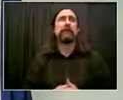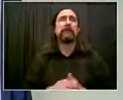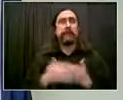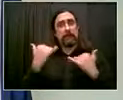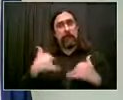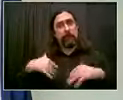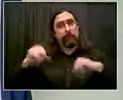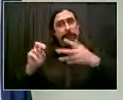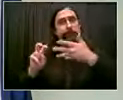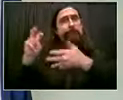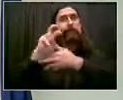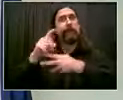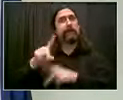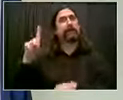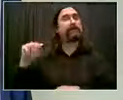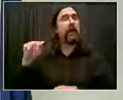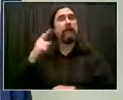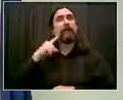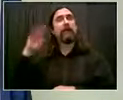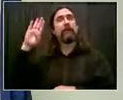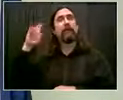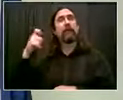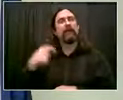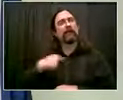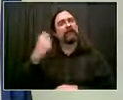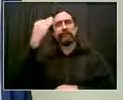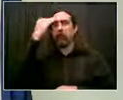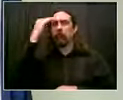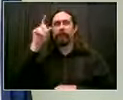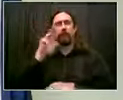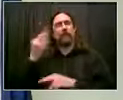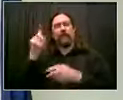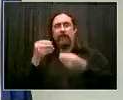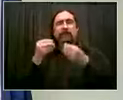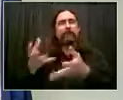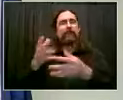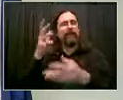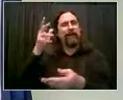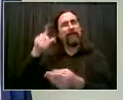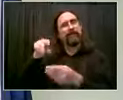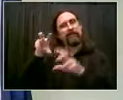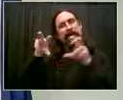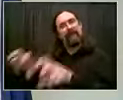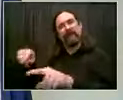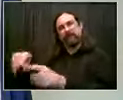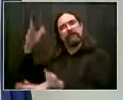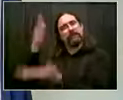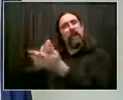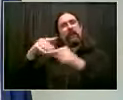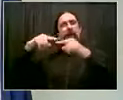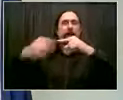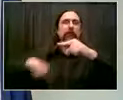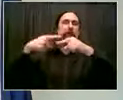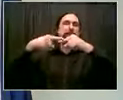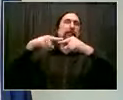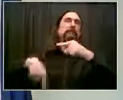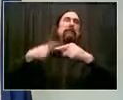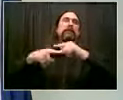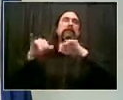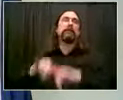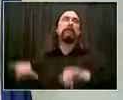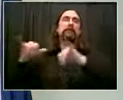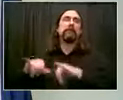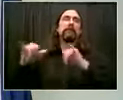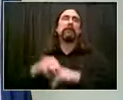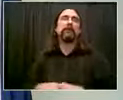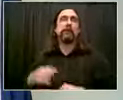vicious cycle all over again. So we can all do this. You know, we can do this together. I've been working at this all my, you know, all my